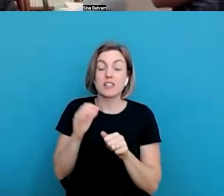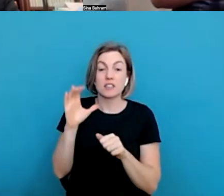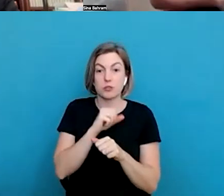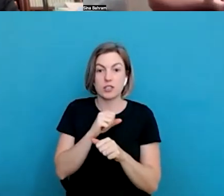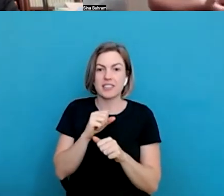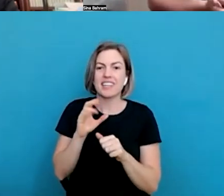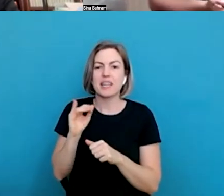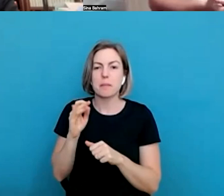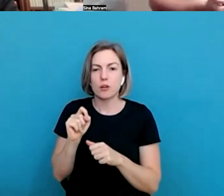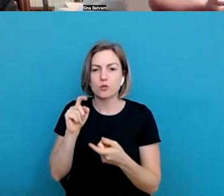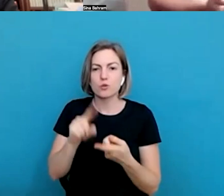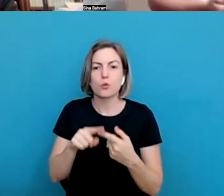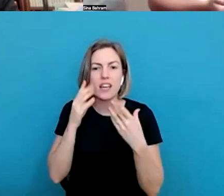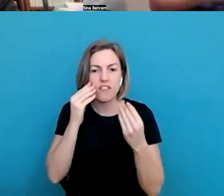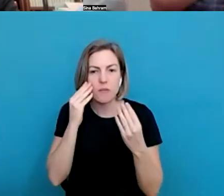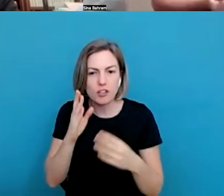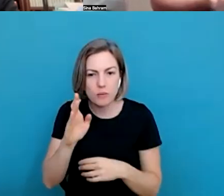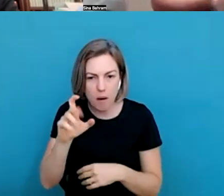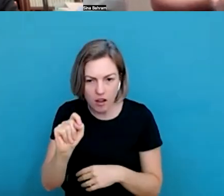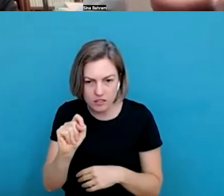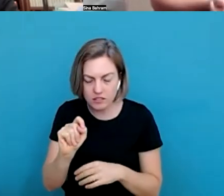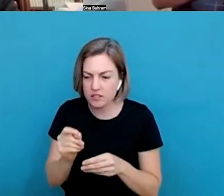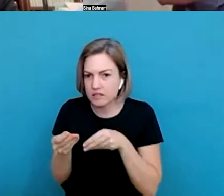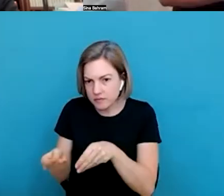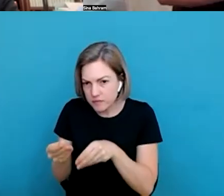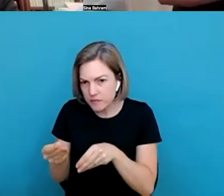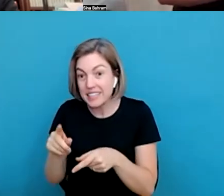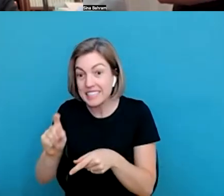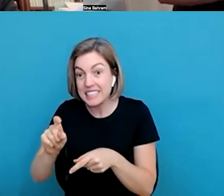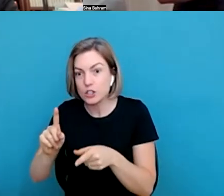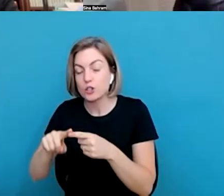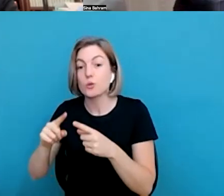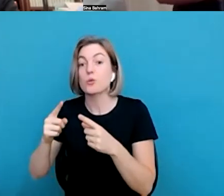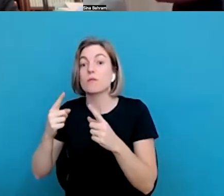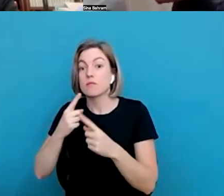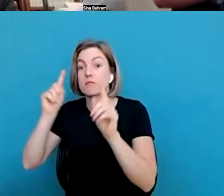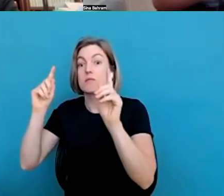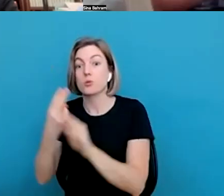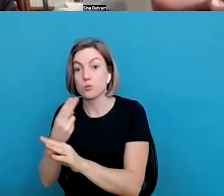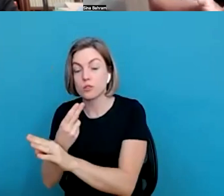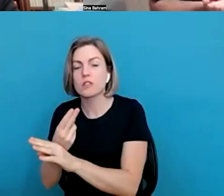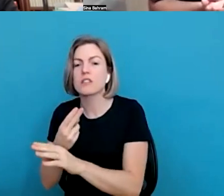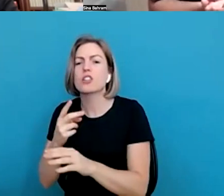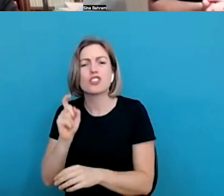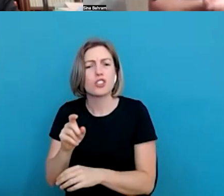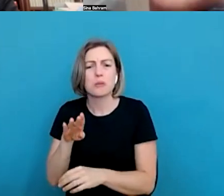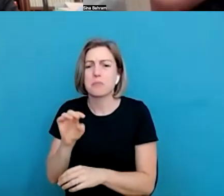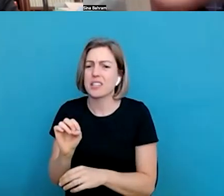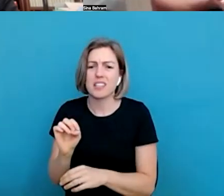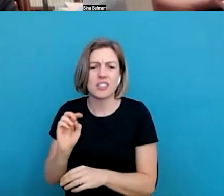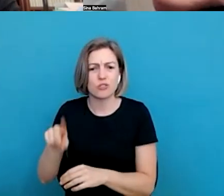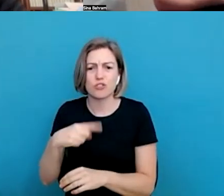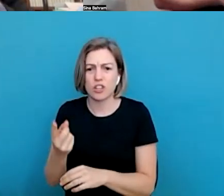say, an information bot that would be needed to get us there should not be anything more than what